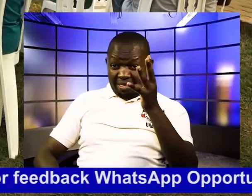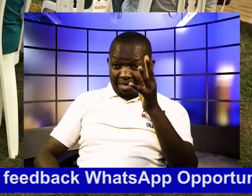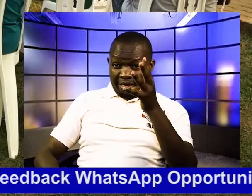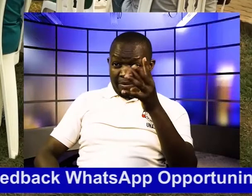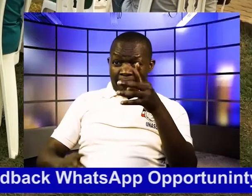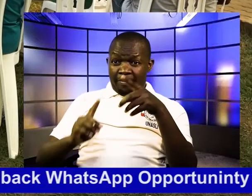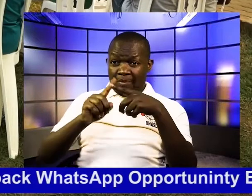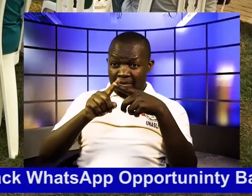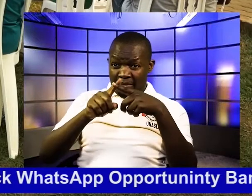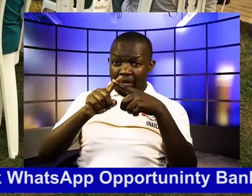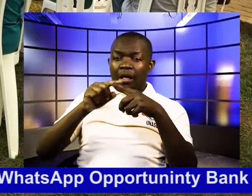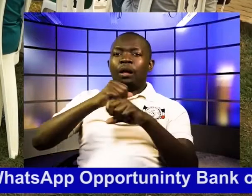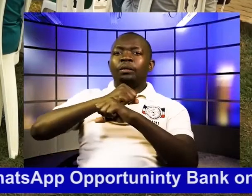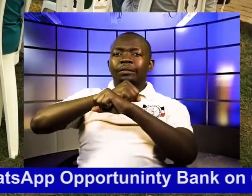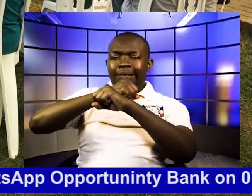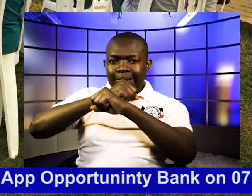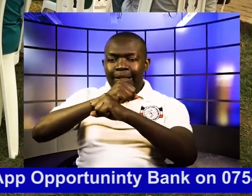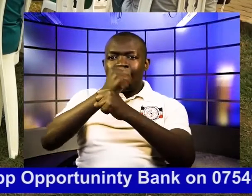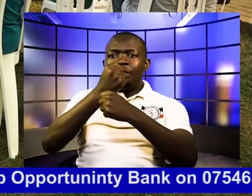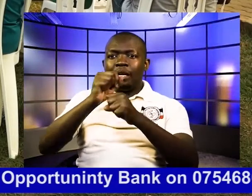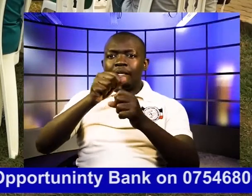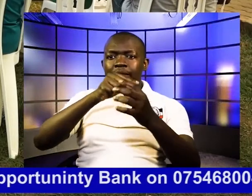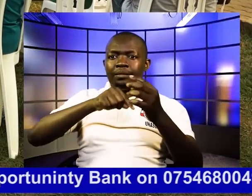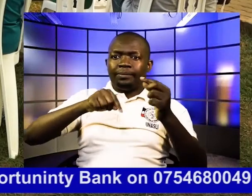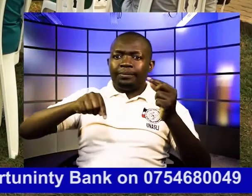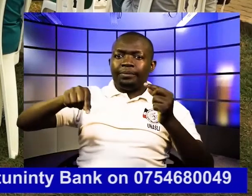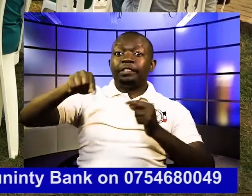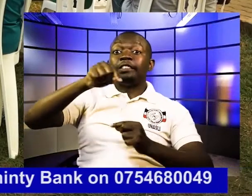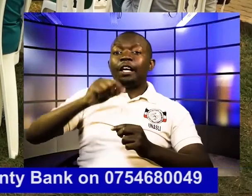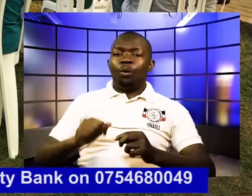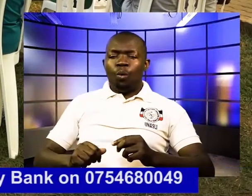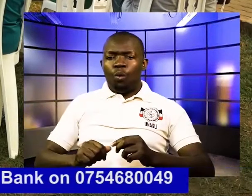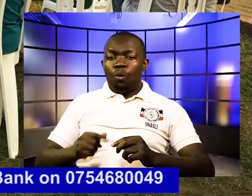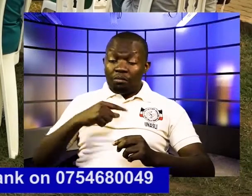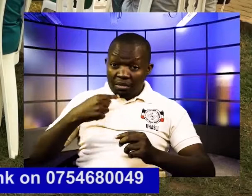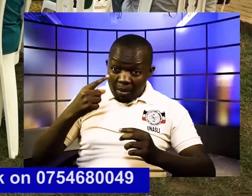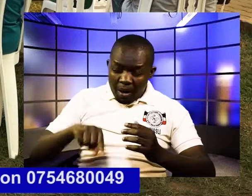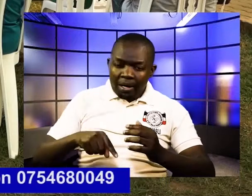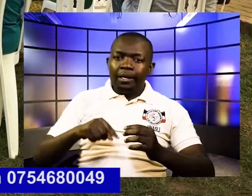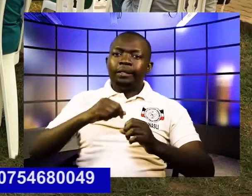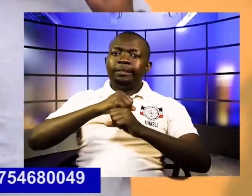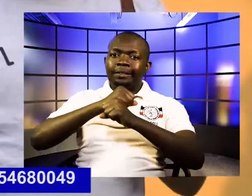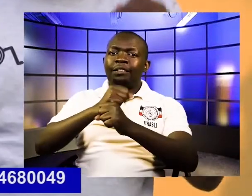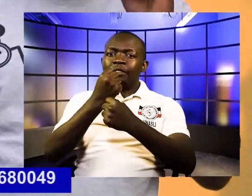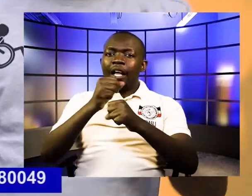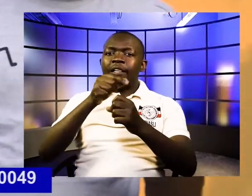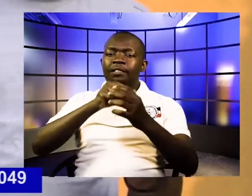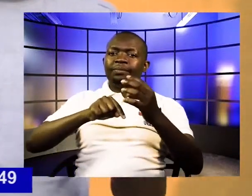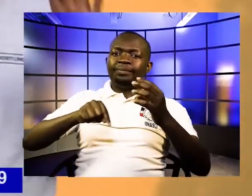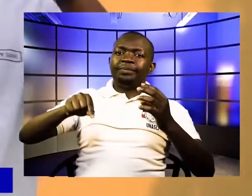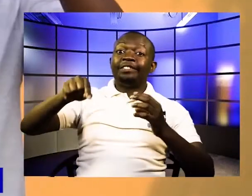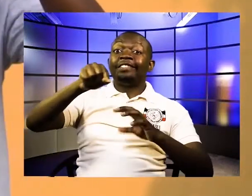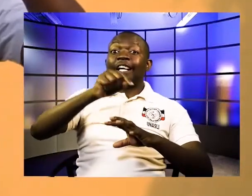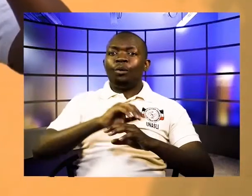is called the safeguarding cycle. Let's repeat it. Safeguarding cycle. So, the safeguarding